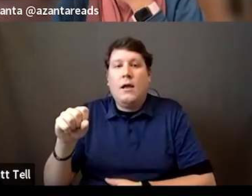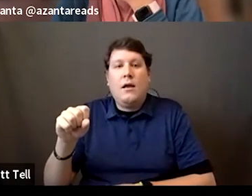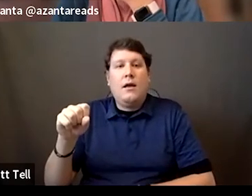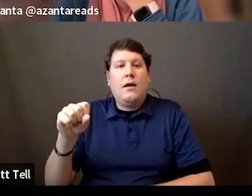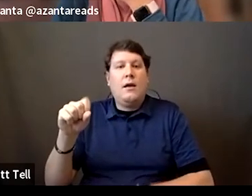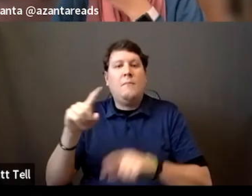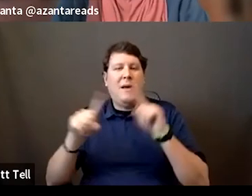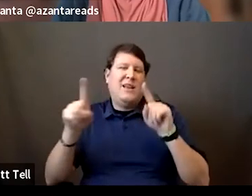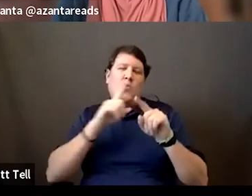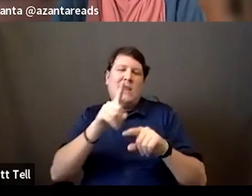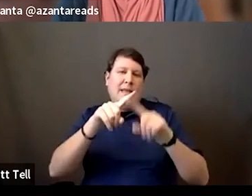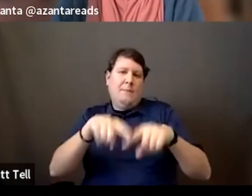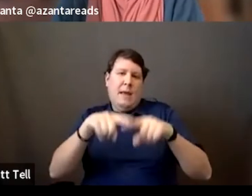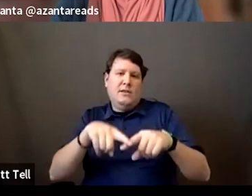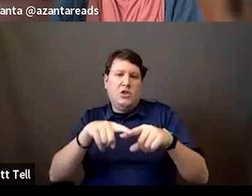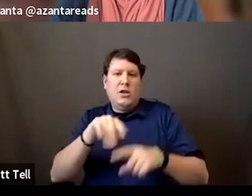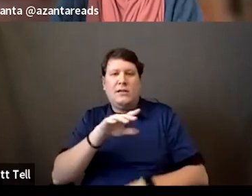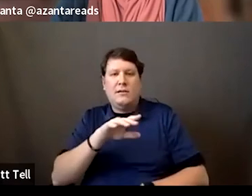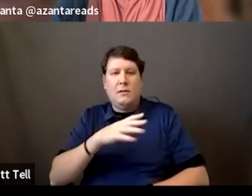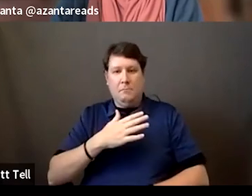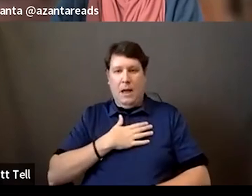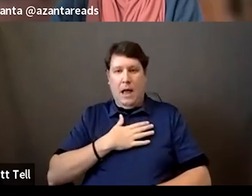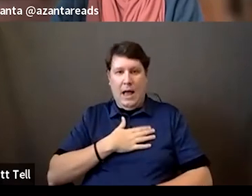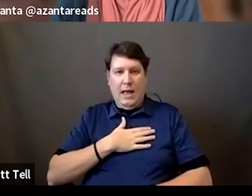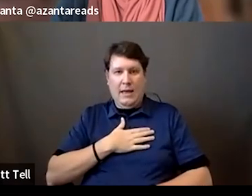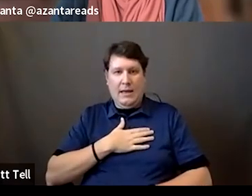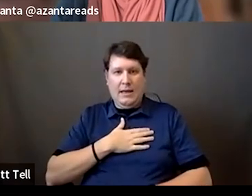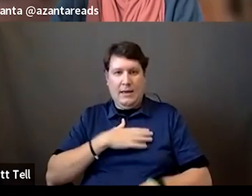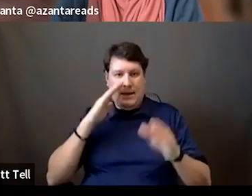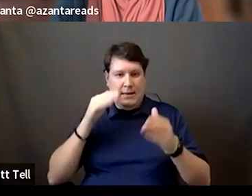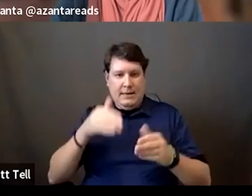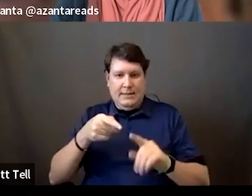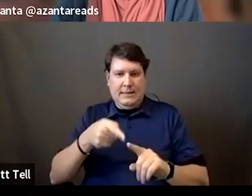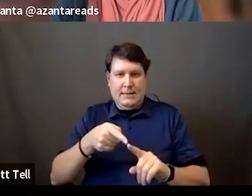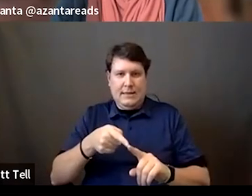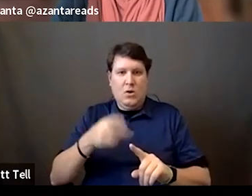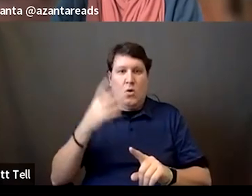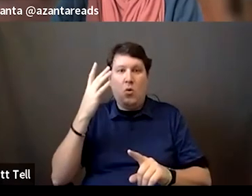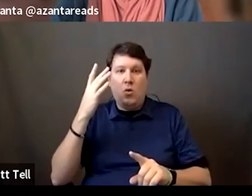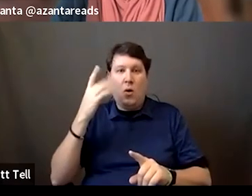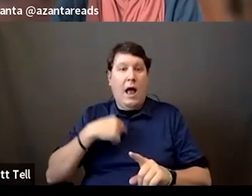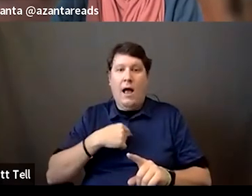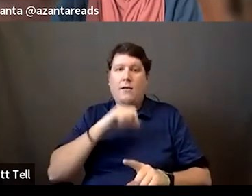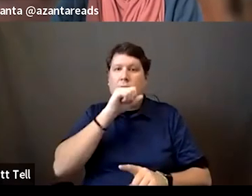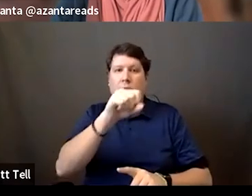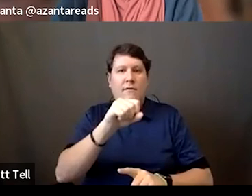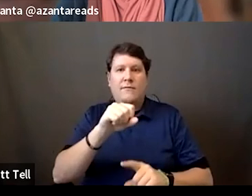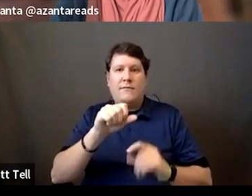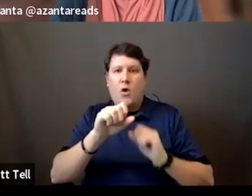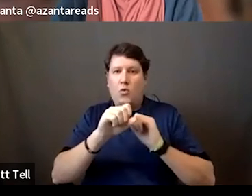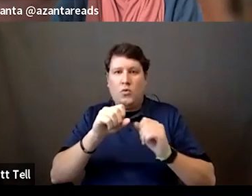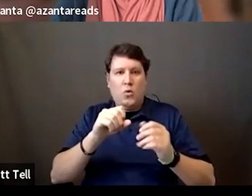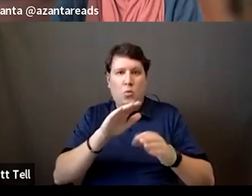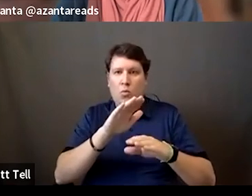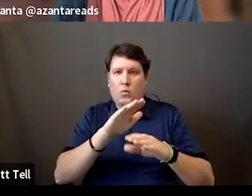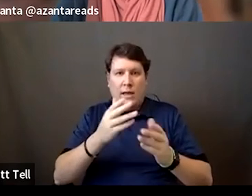it depends on the person's niche. Like, I would gladly recommend an art history book because that's my major and I love it. And so